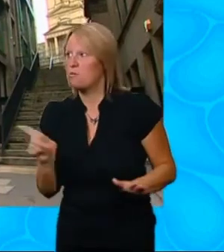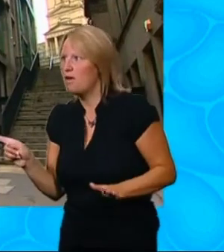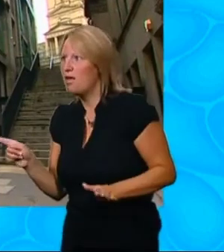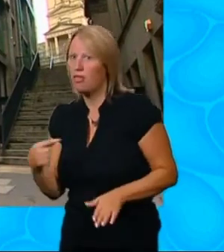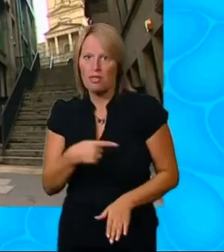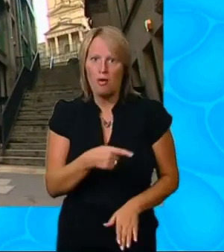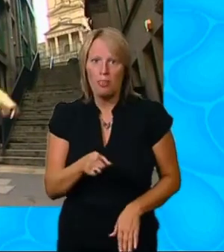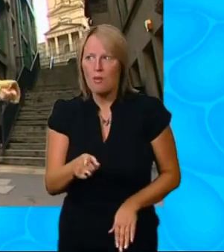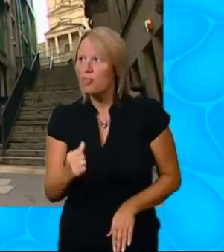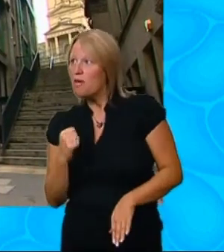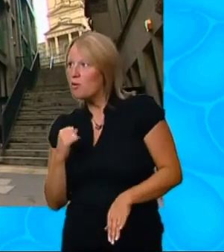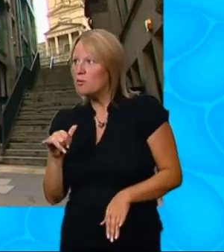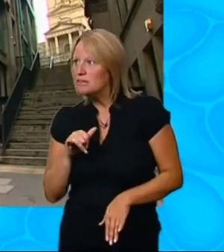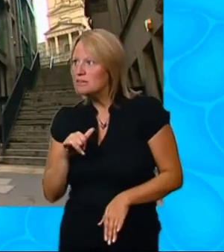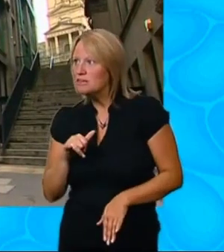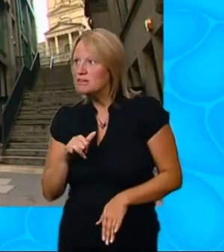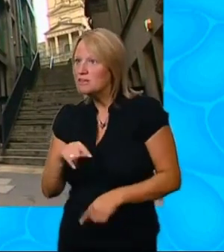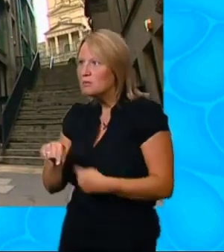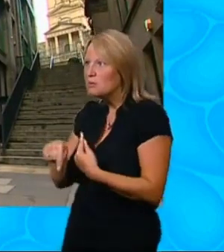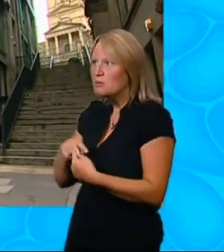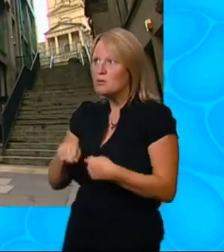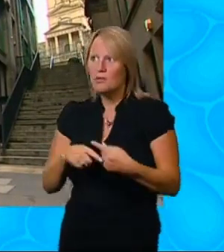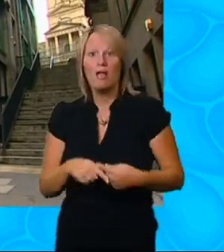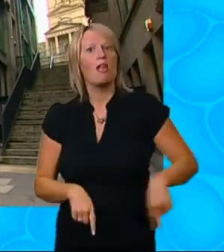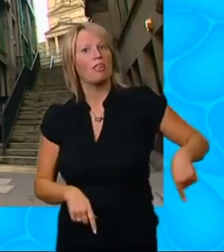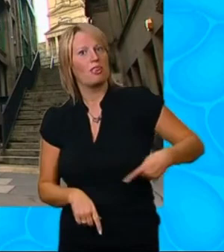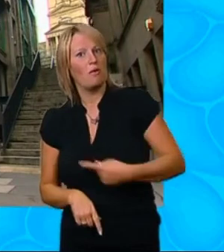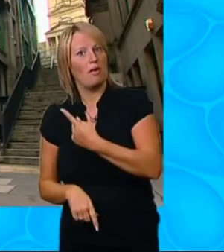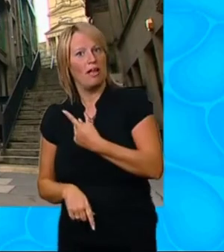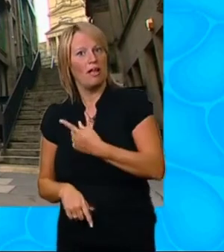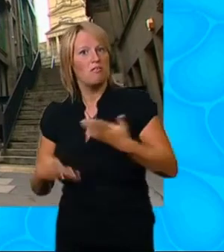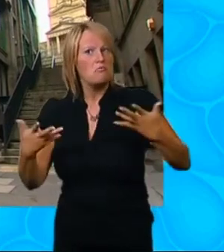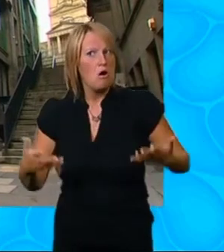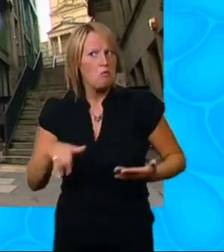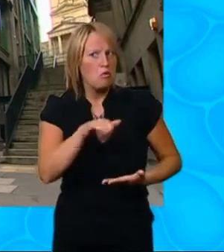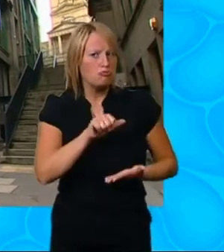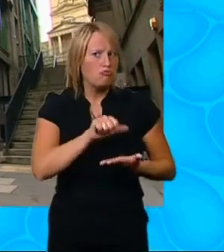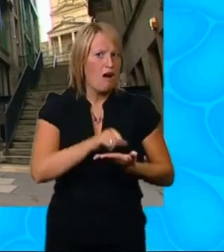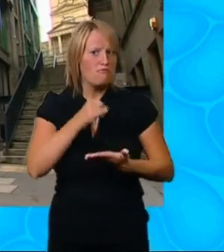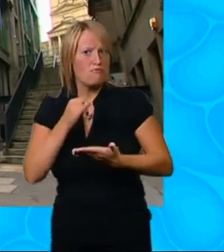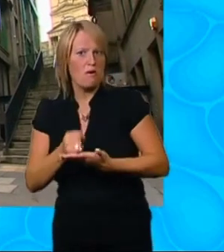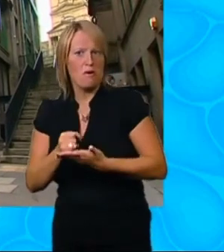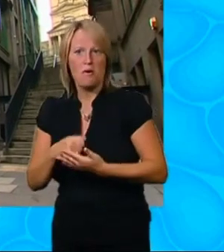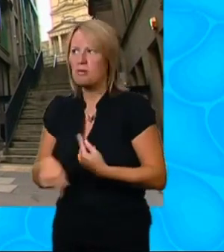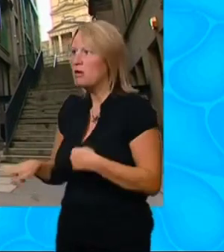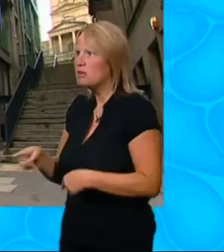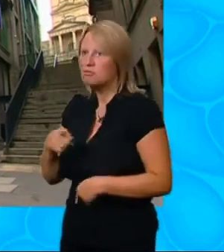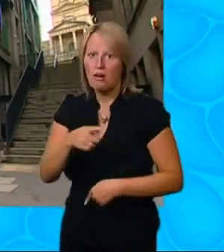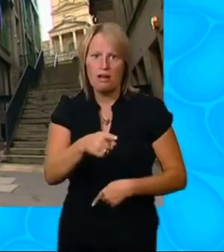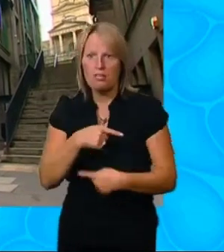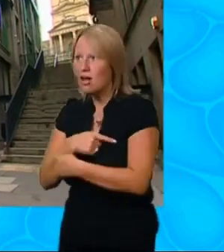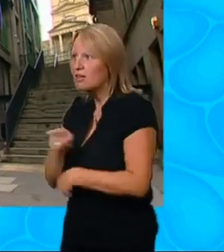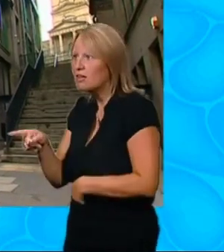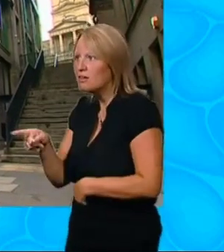And do I go left now? Or do I go right? Which way is wrong now? And which way is